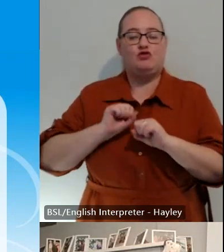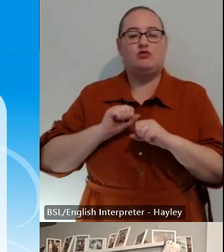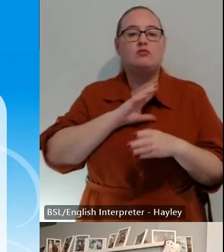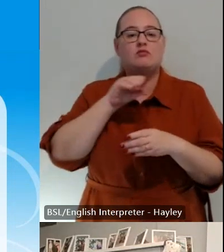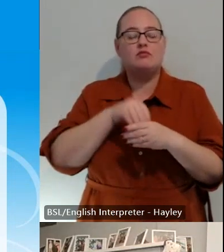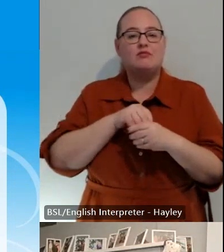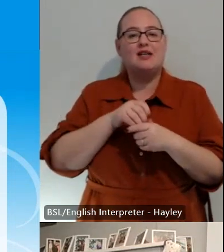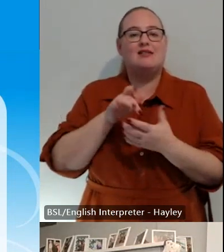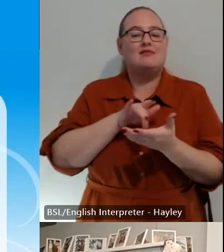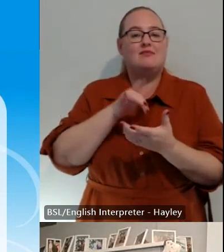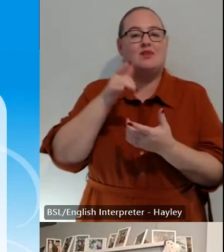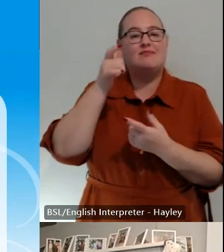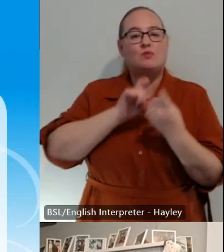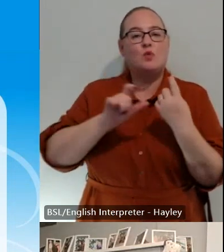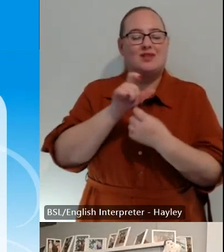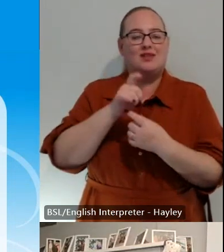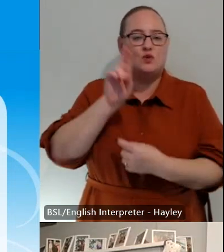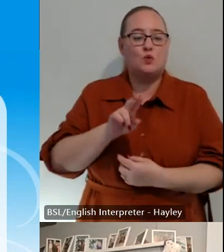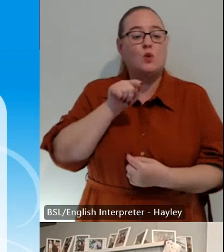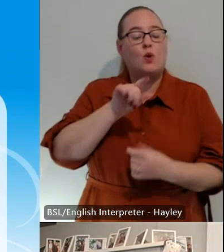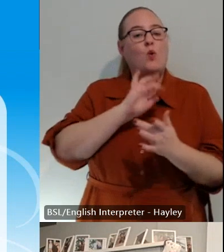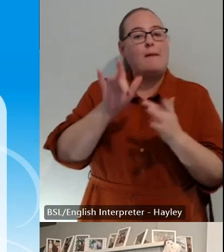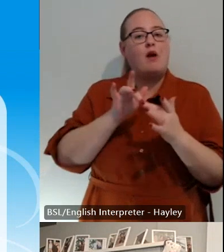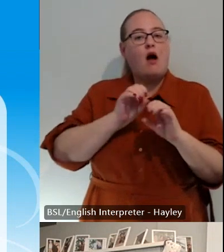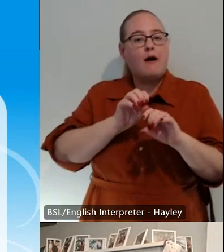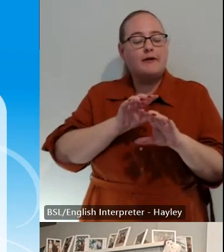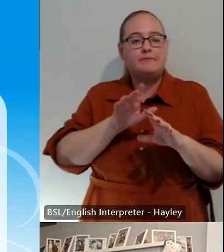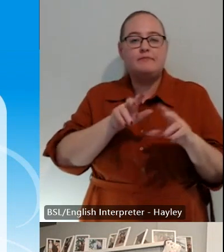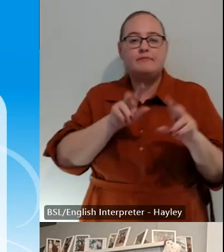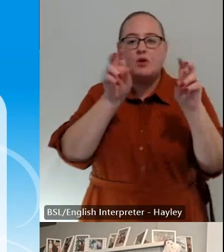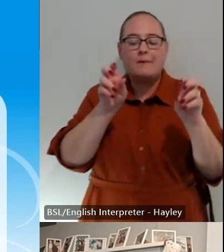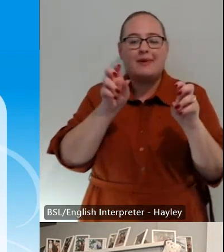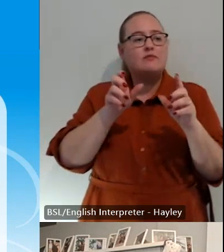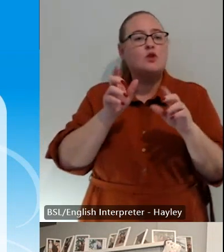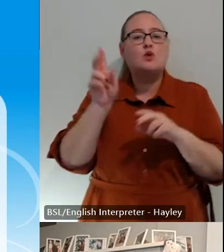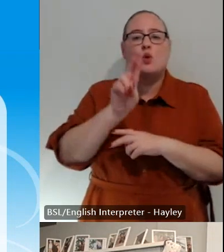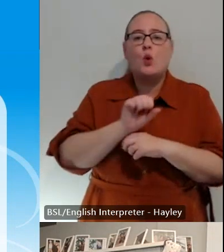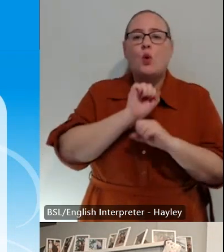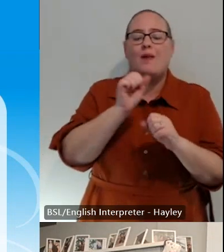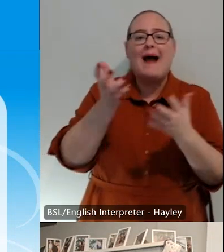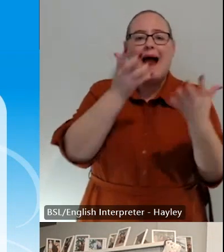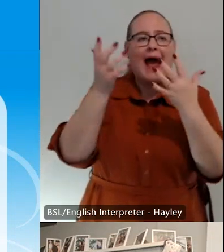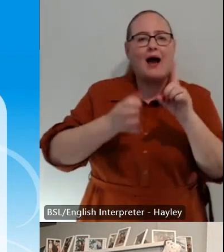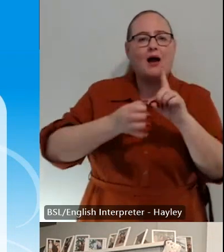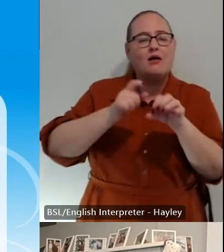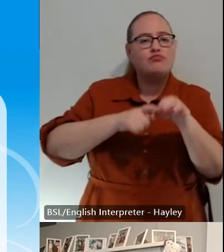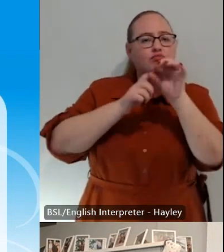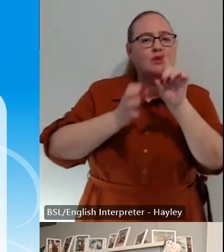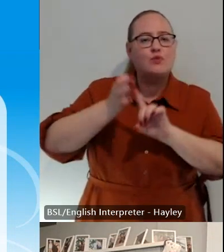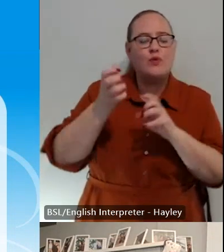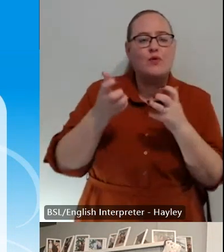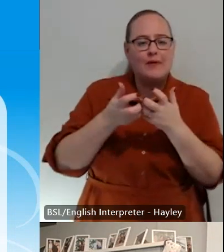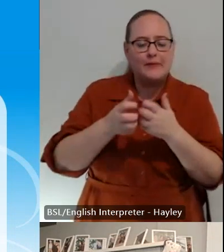webinar on improving air quality in schools. Over the course of the webinar, we'll be exploring the impact of polluted air